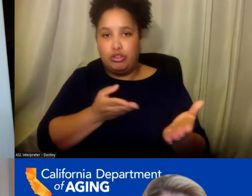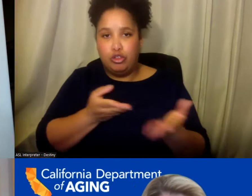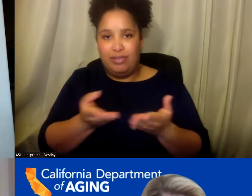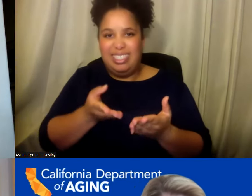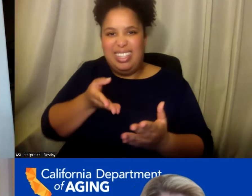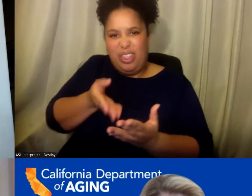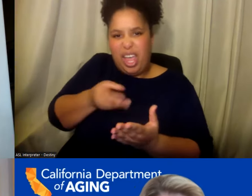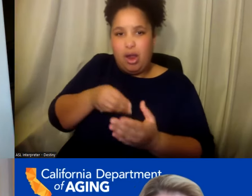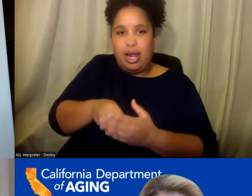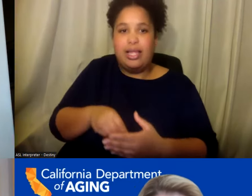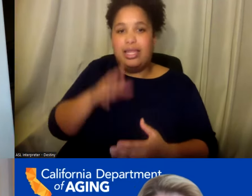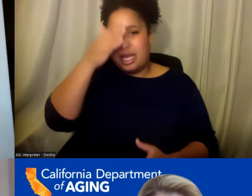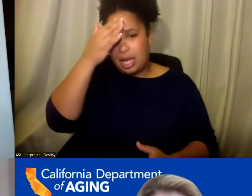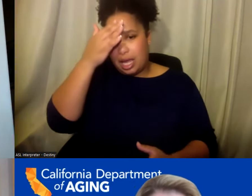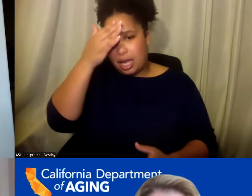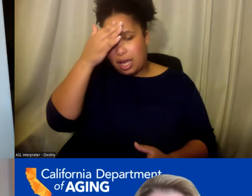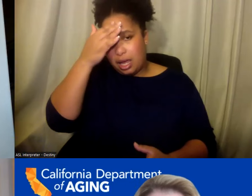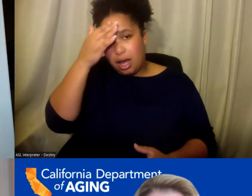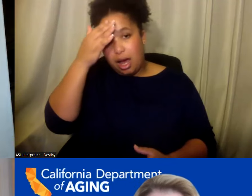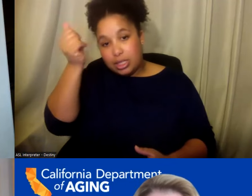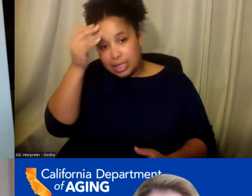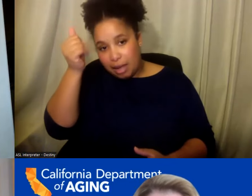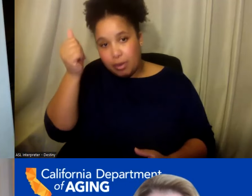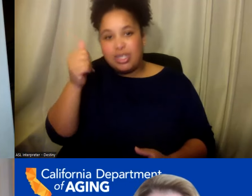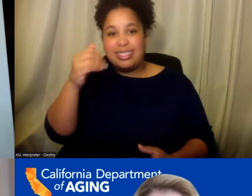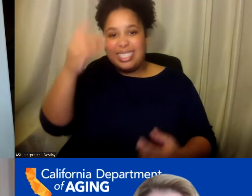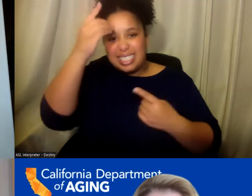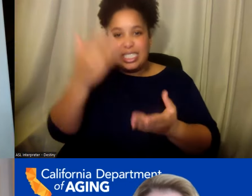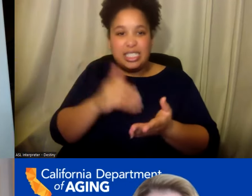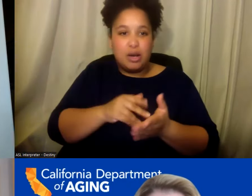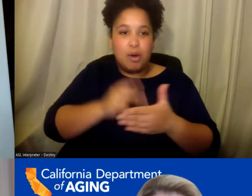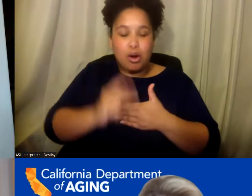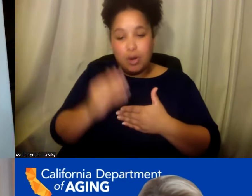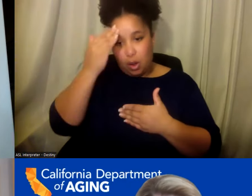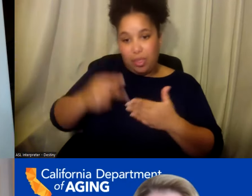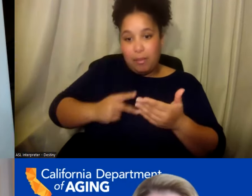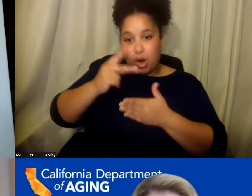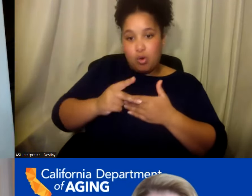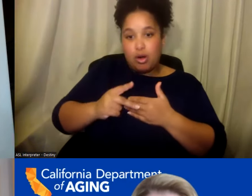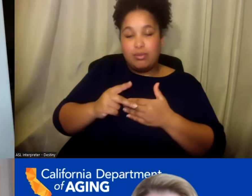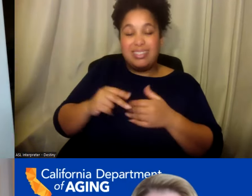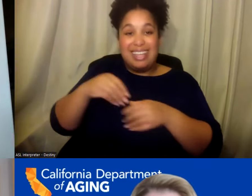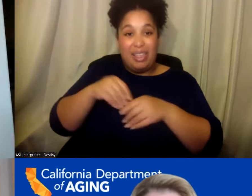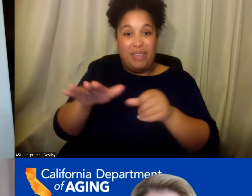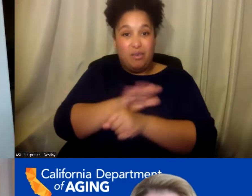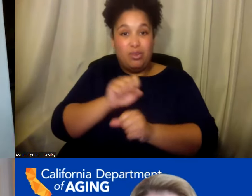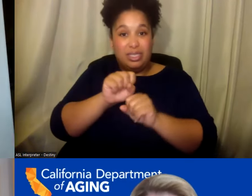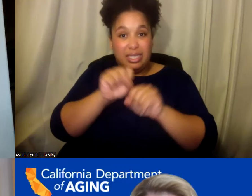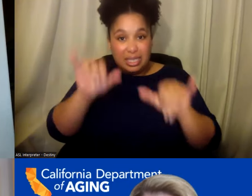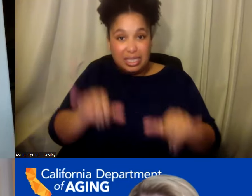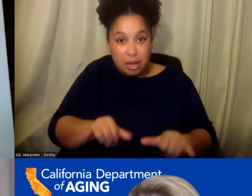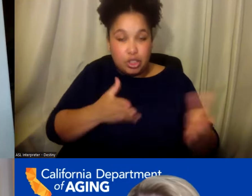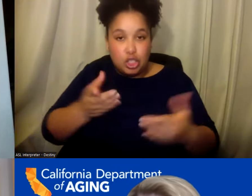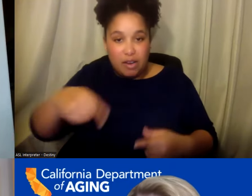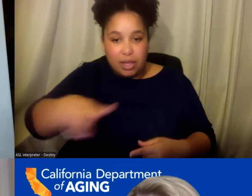the Alzheimer's Disease Center programs that they need. And that there is this awareness of the programs across the system that serve the population. So